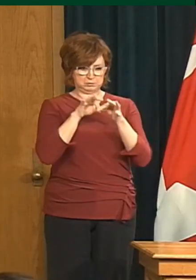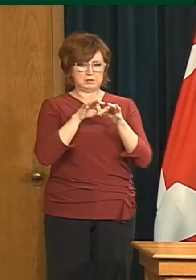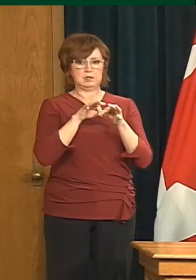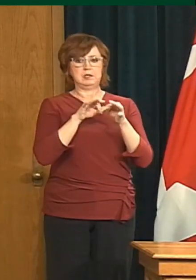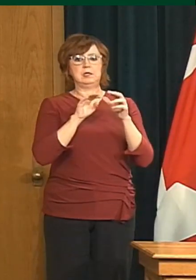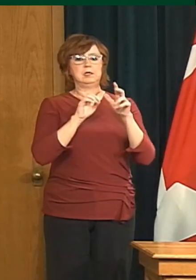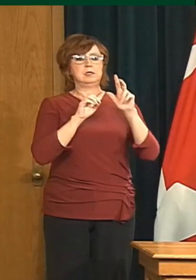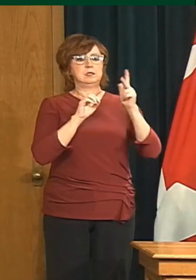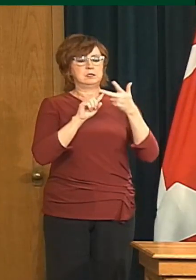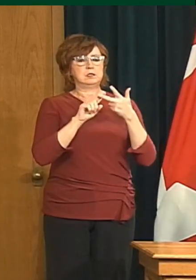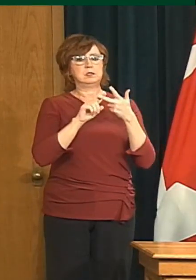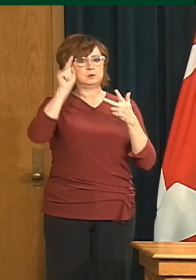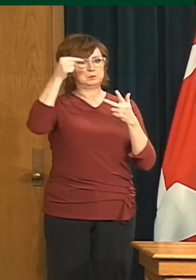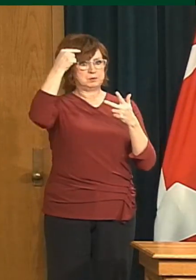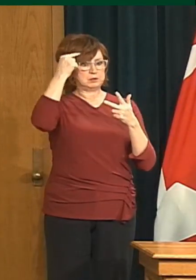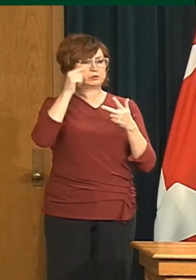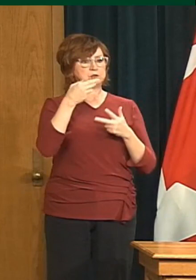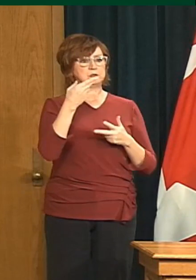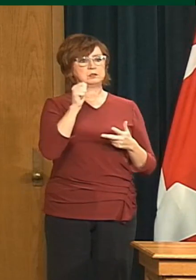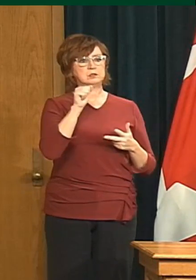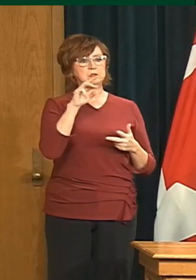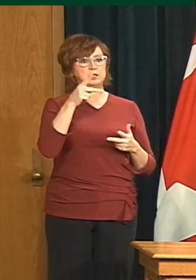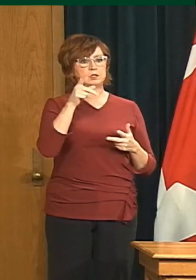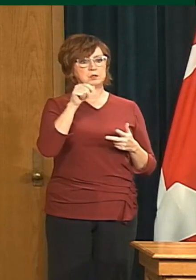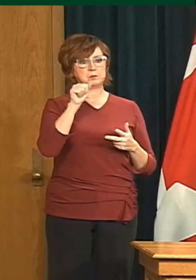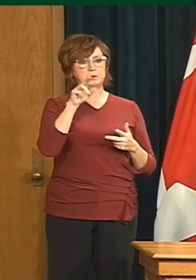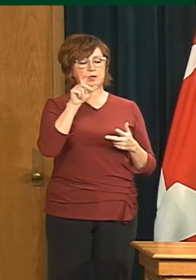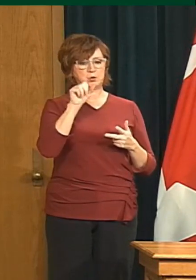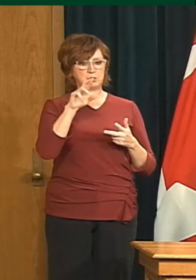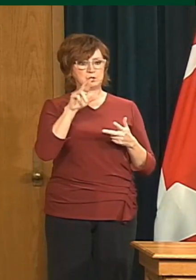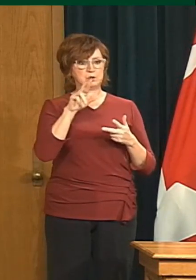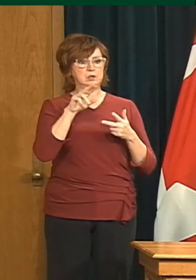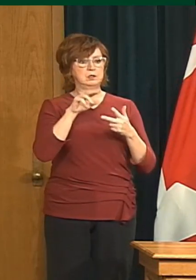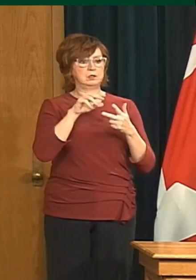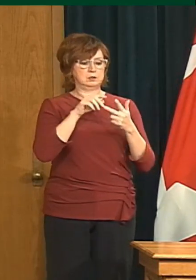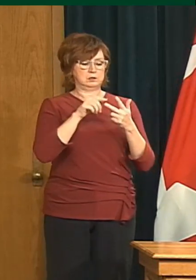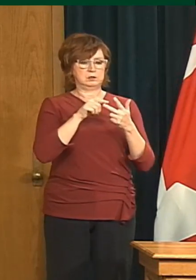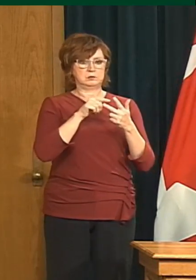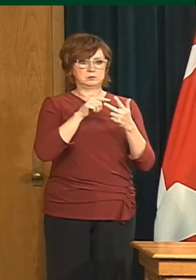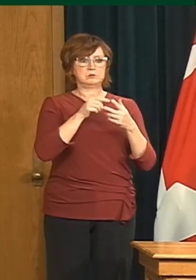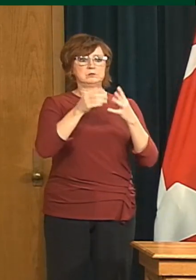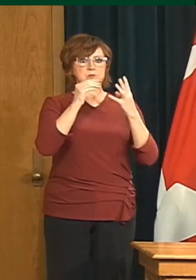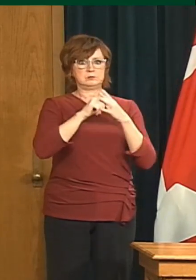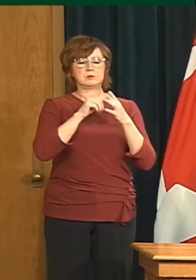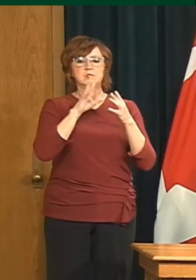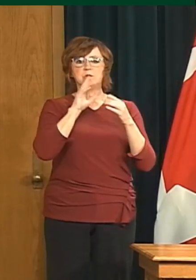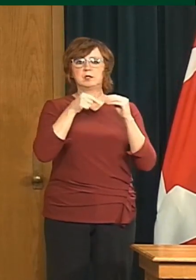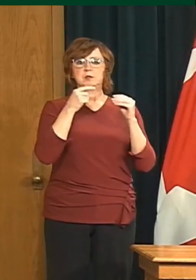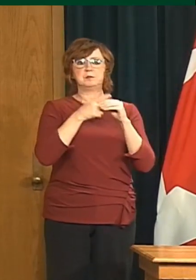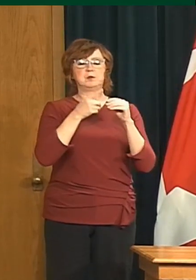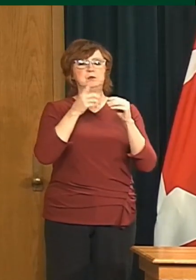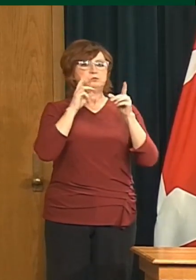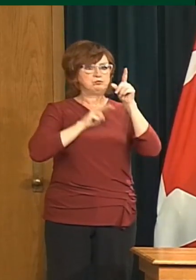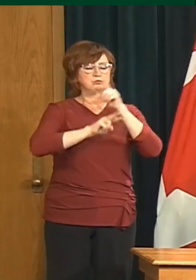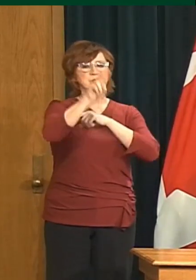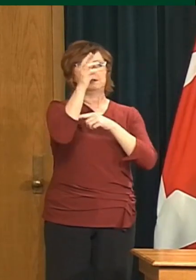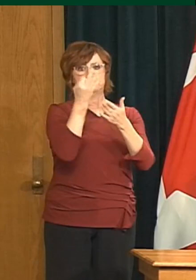Moe and Minister Harpauer will then speak to the province's revenue projections. Premier